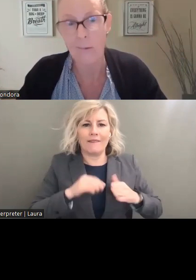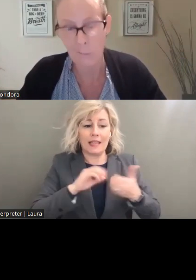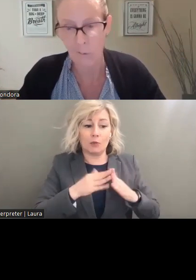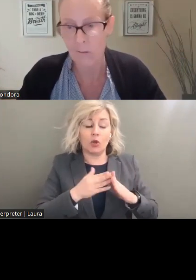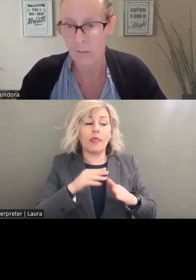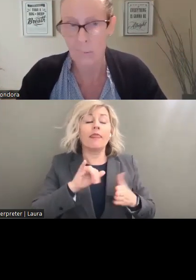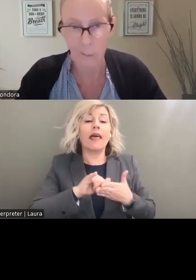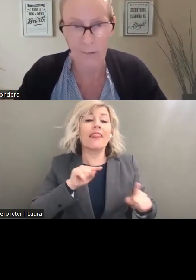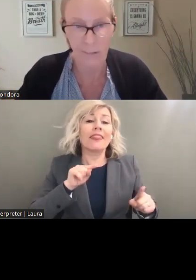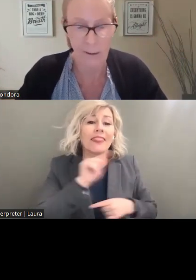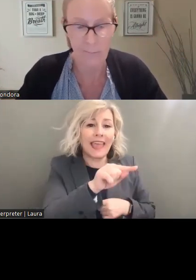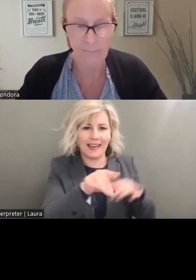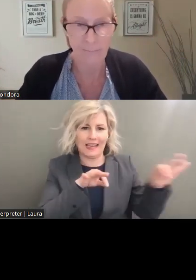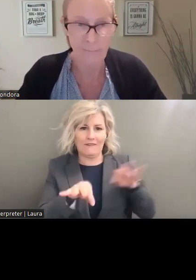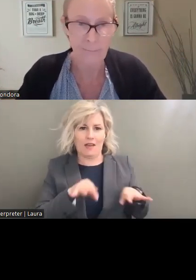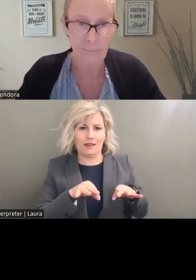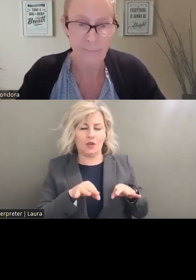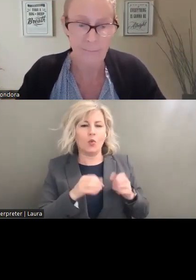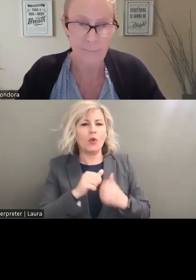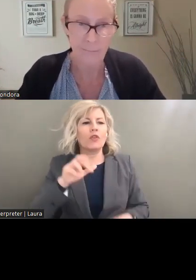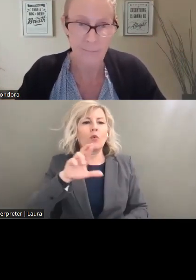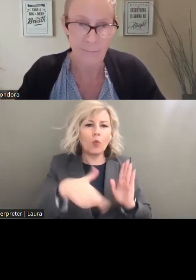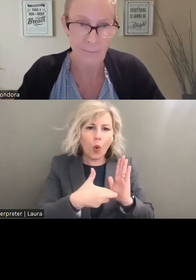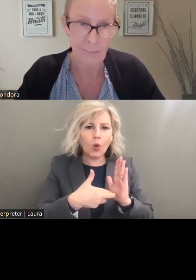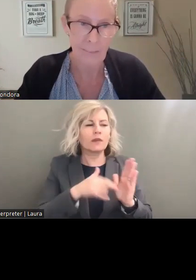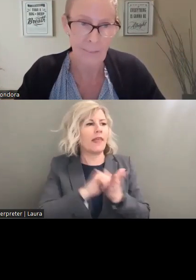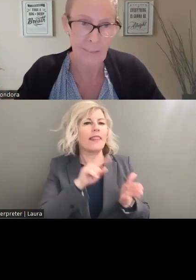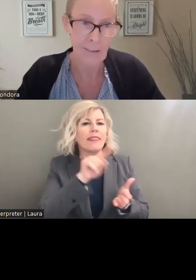with valued roles that are important to them.